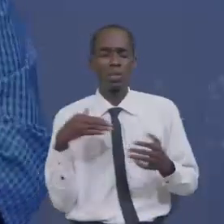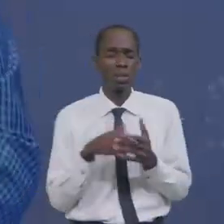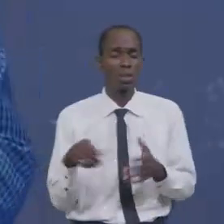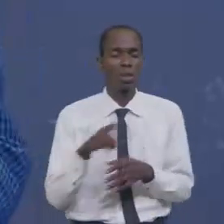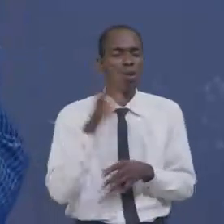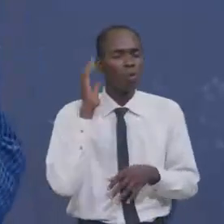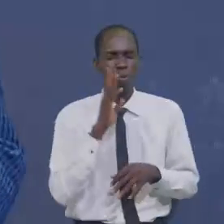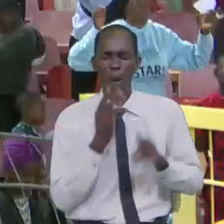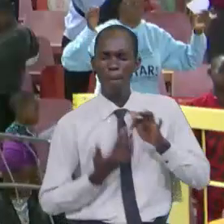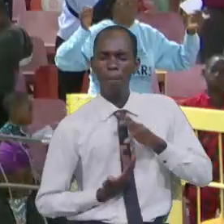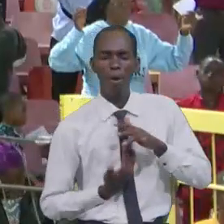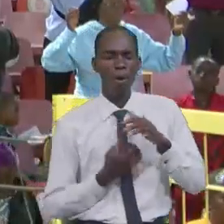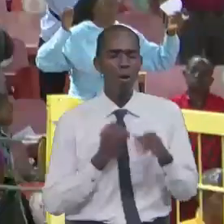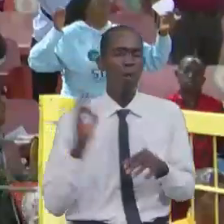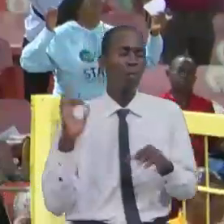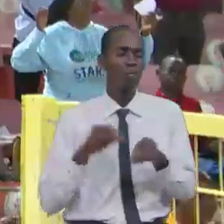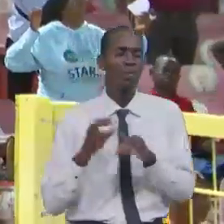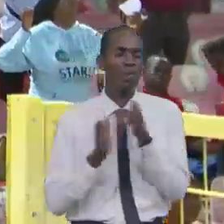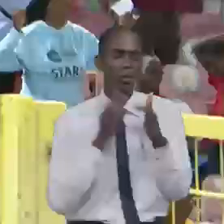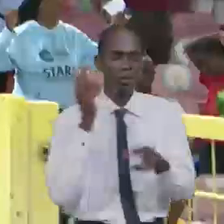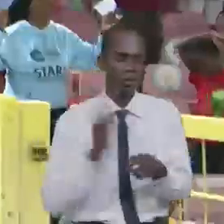up in Jesus' name.